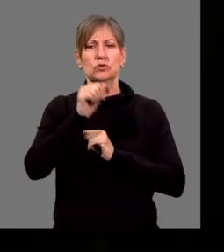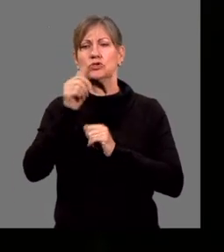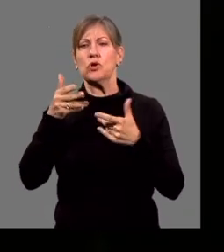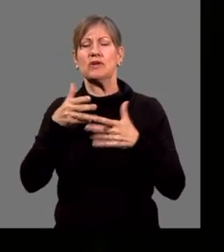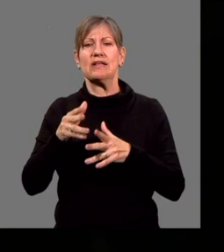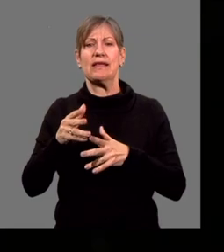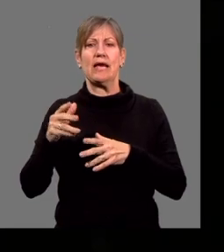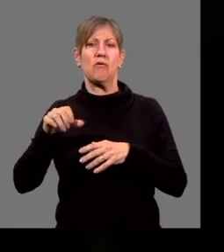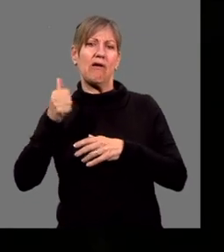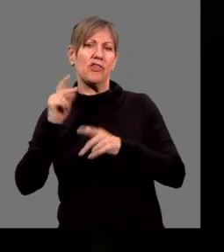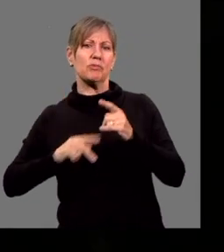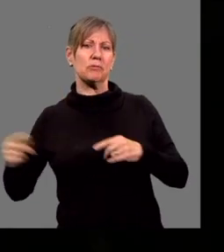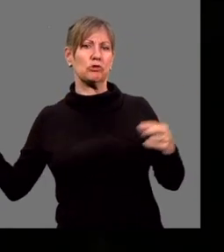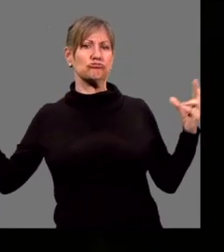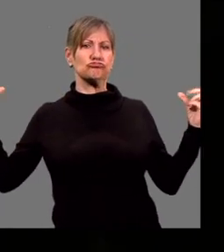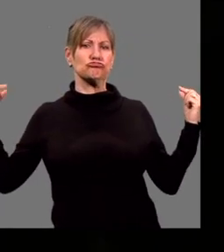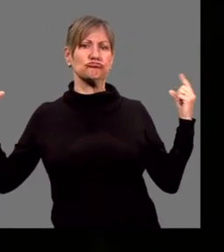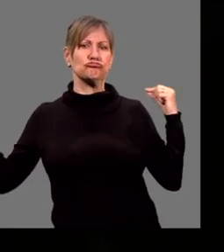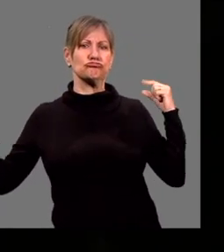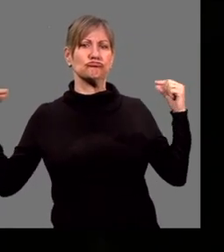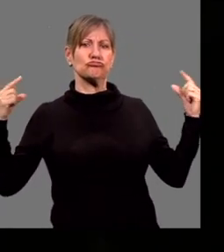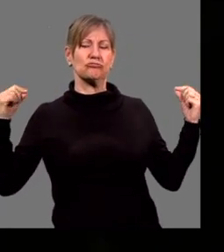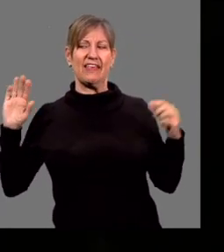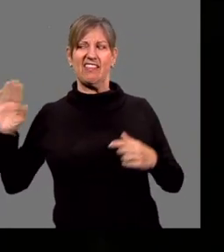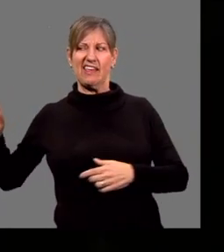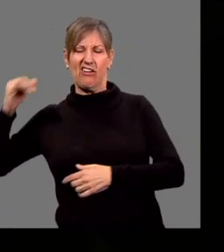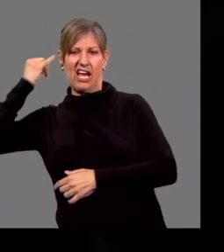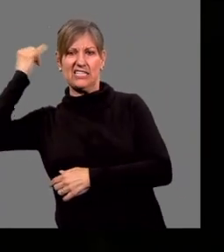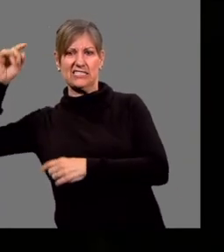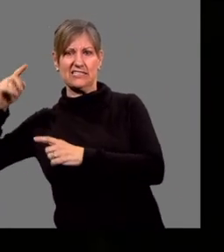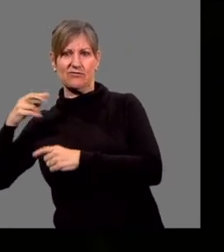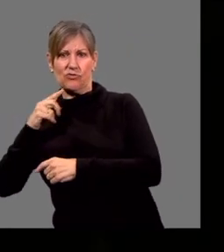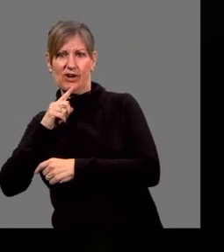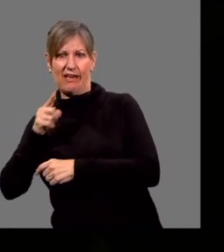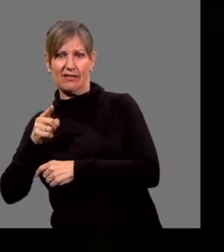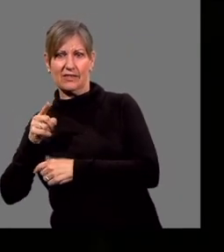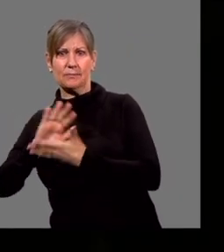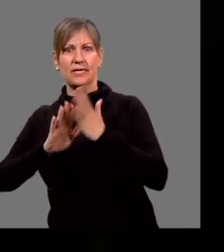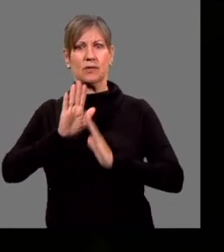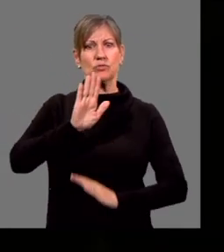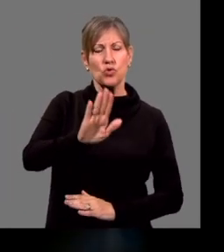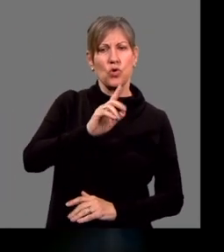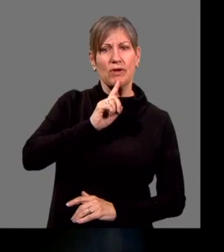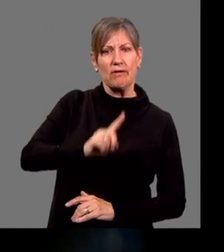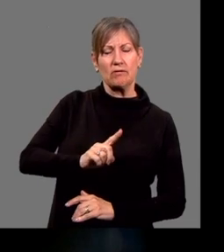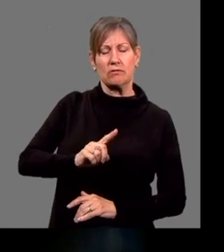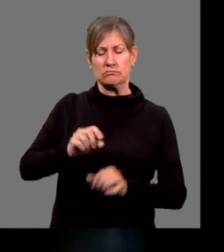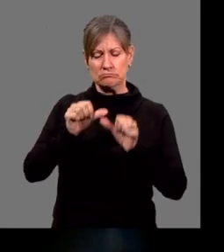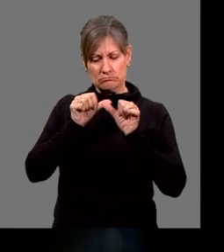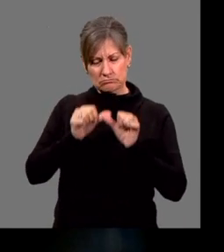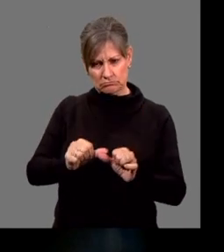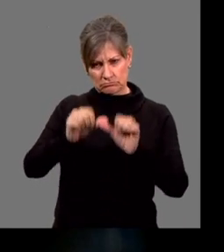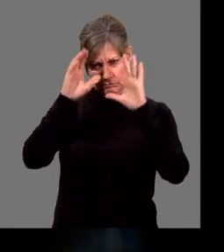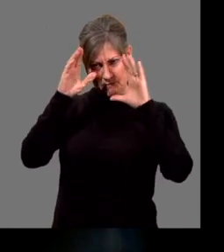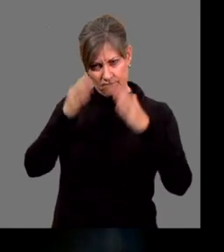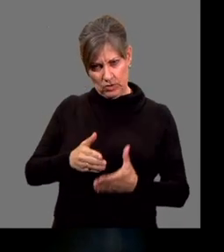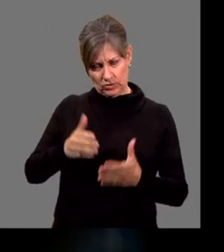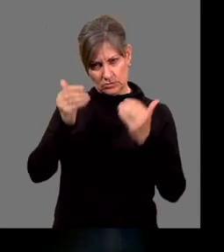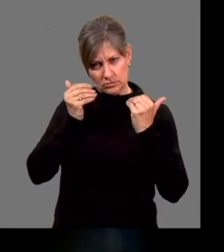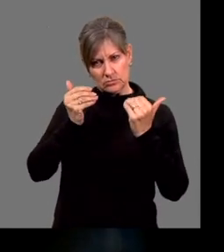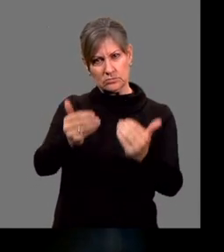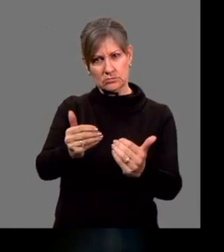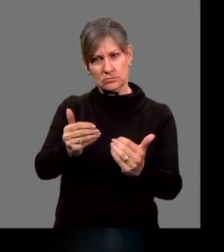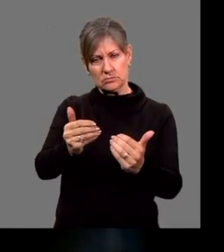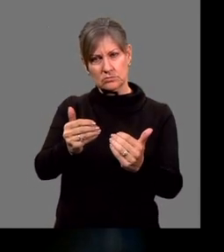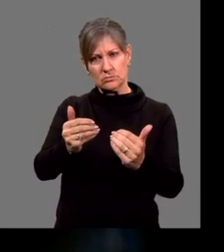Do not let the voice of others become your voice or their perception of reality become your reality. Remain steadfast and focused on